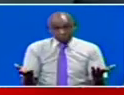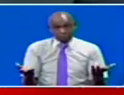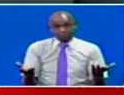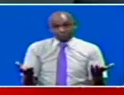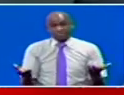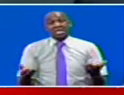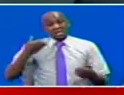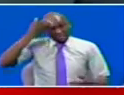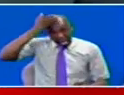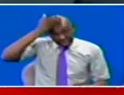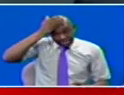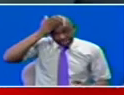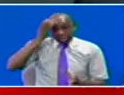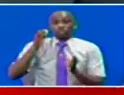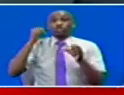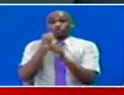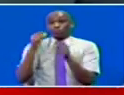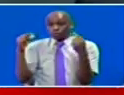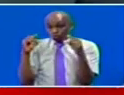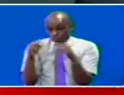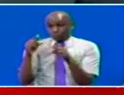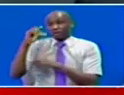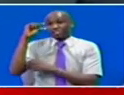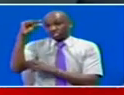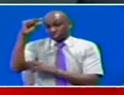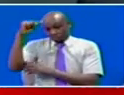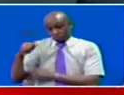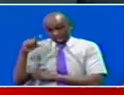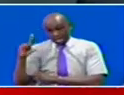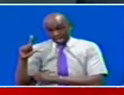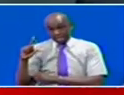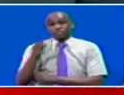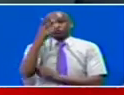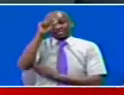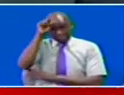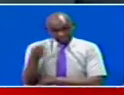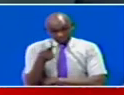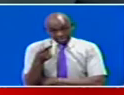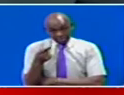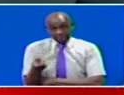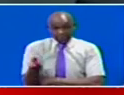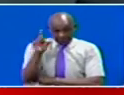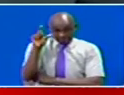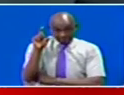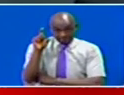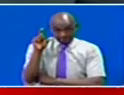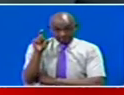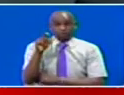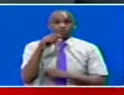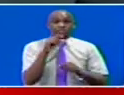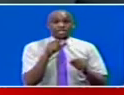For nurses in job group G to L, 20,000 shillings. And